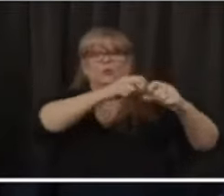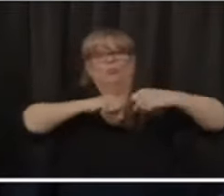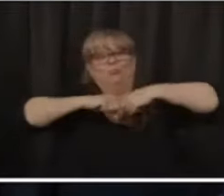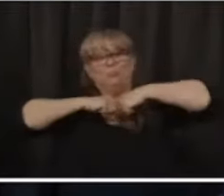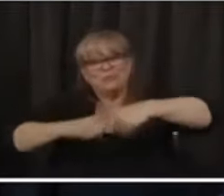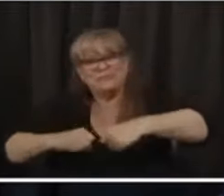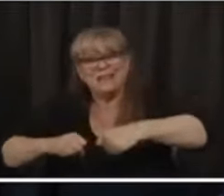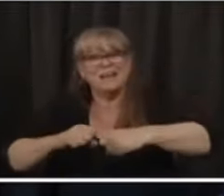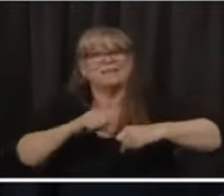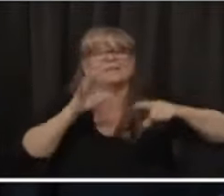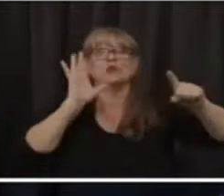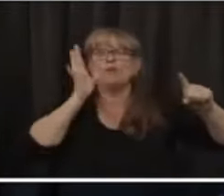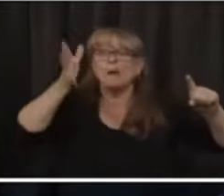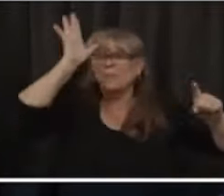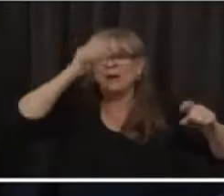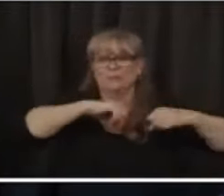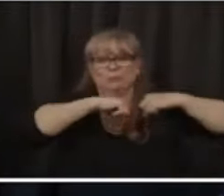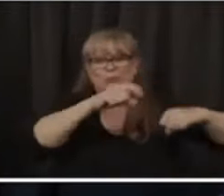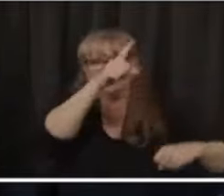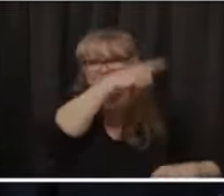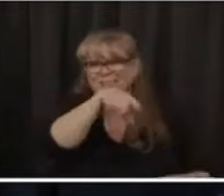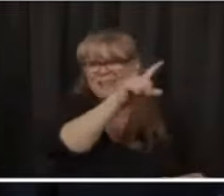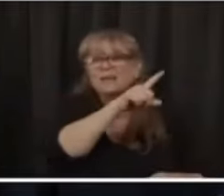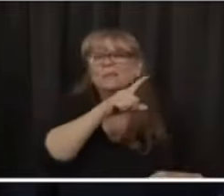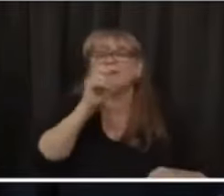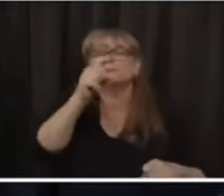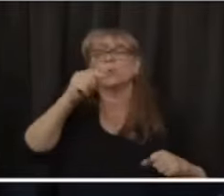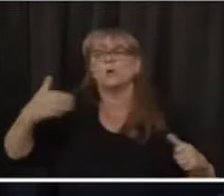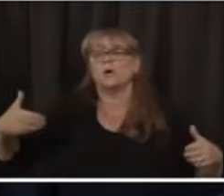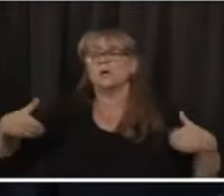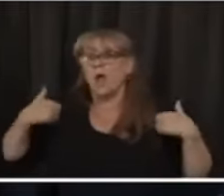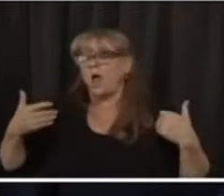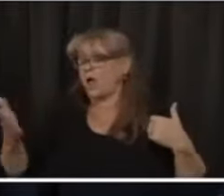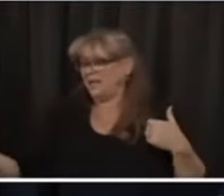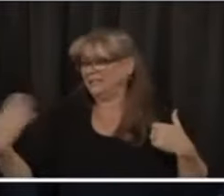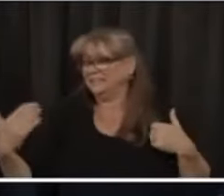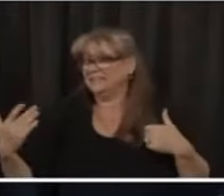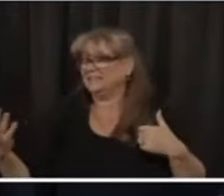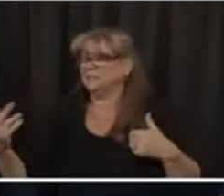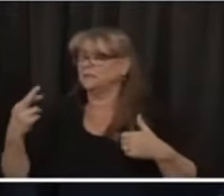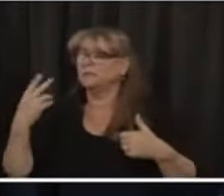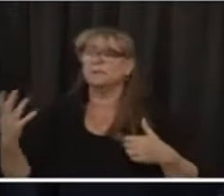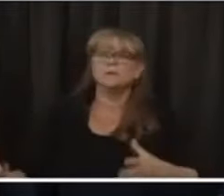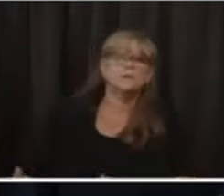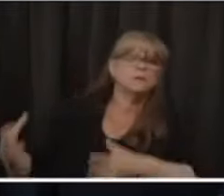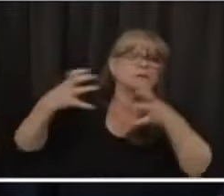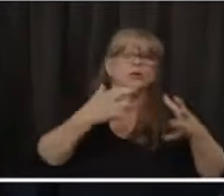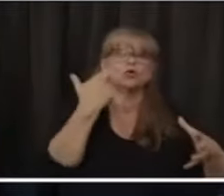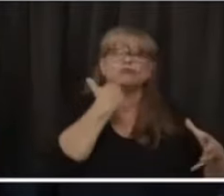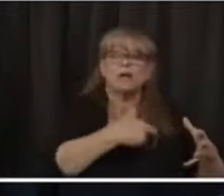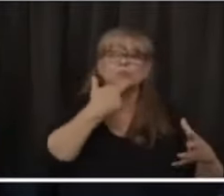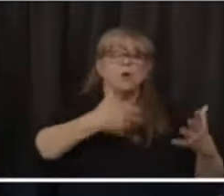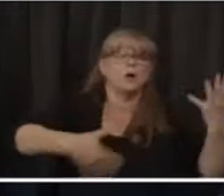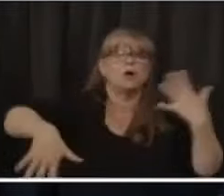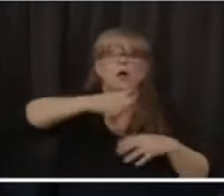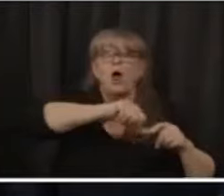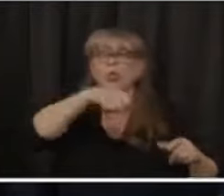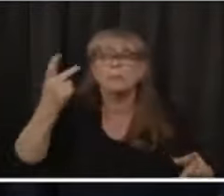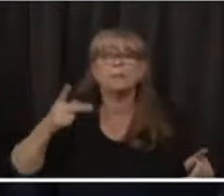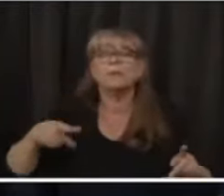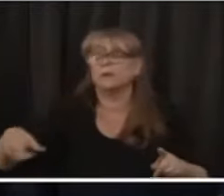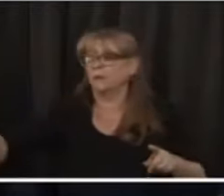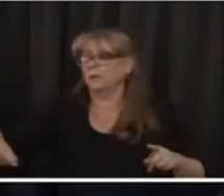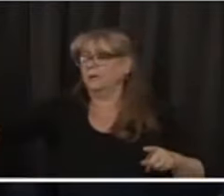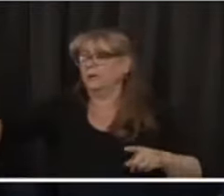unprotected 11-year-olds and 15-year-olds, out with them to restaurants, to hang out with others, and while their elders may be protected, the